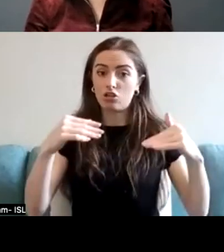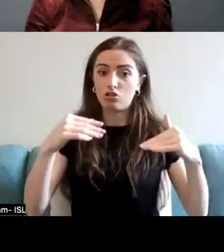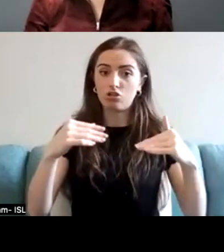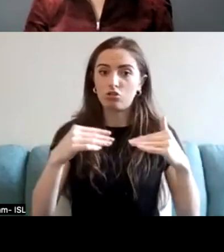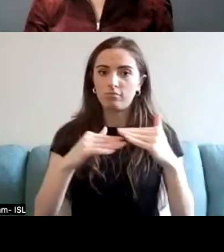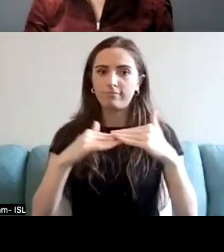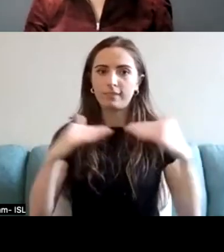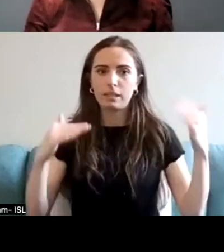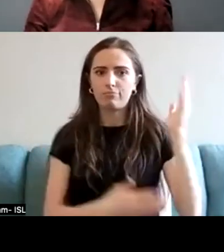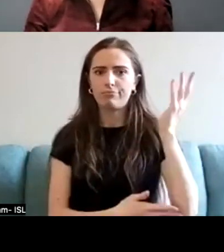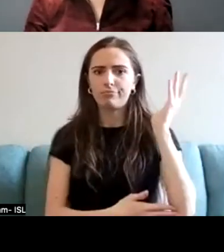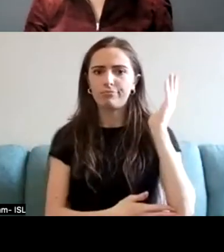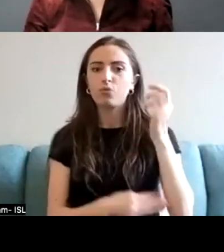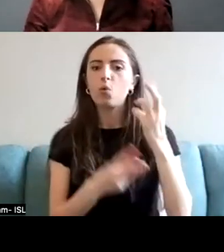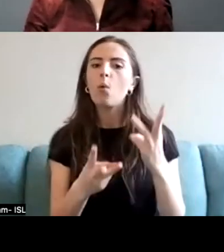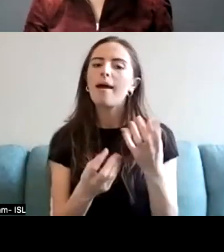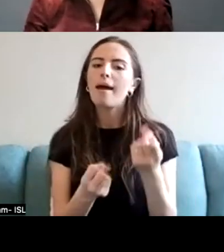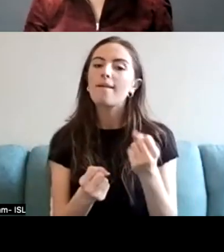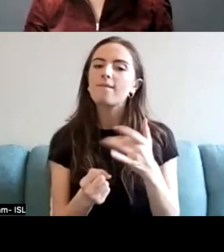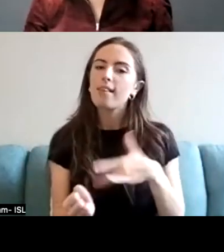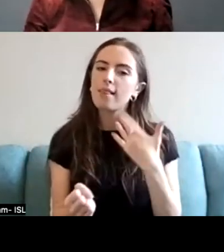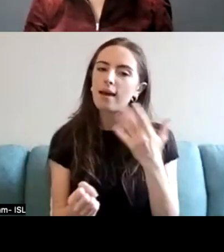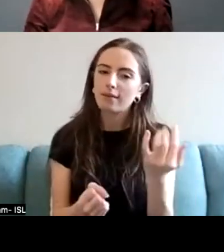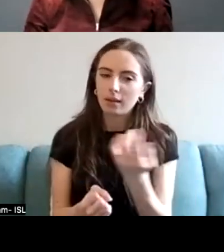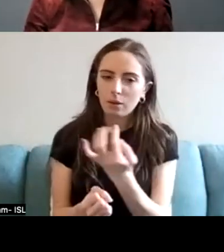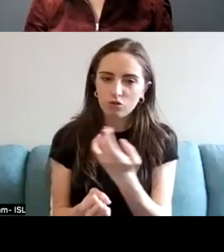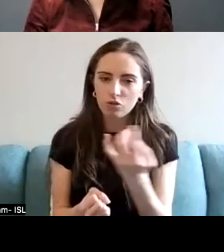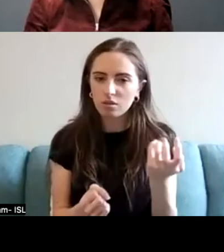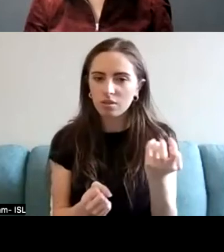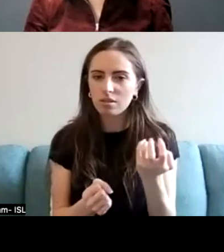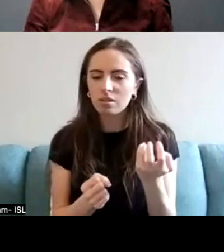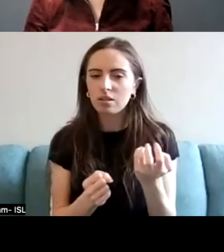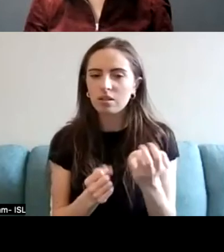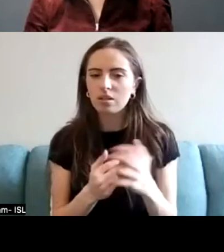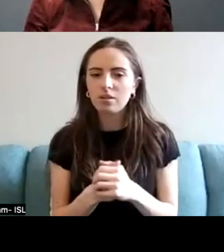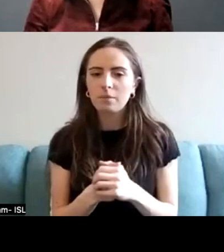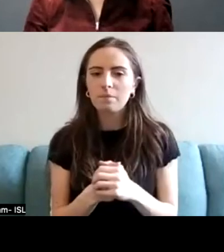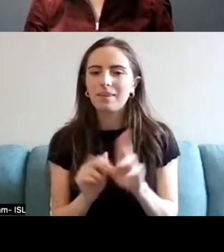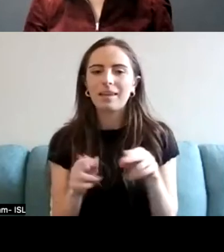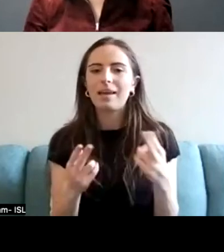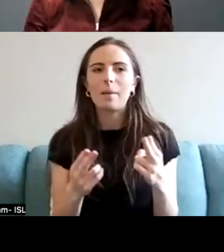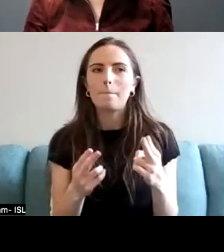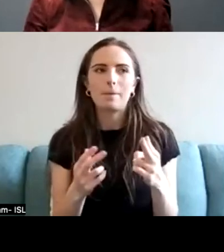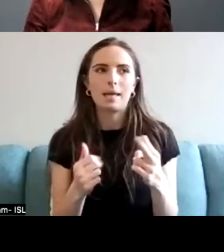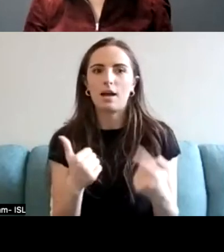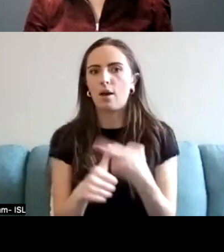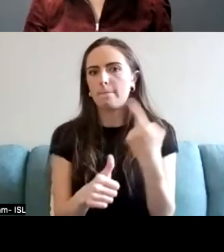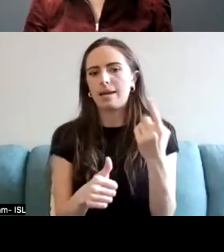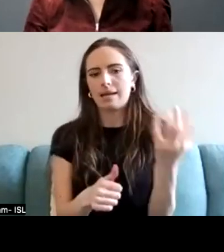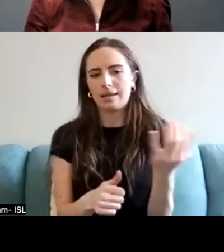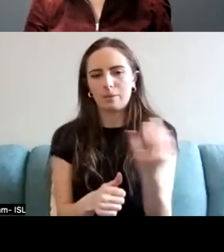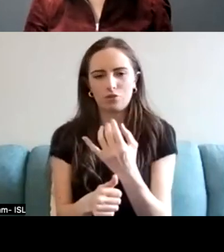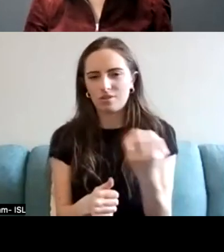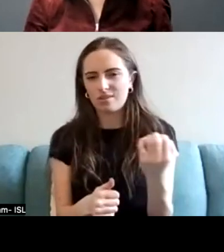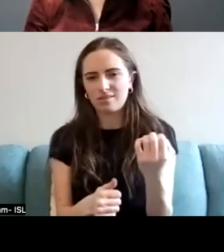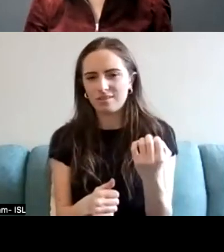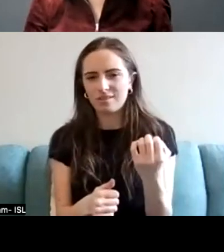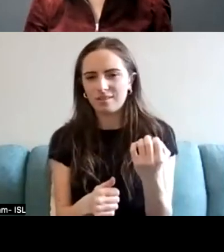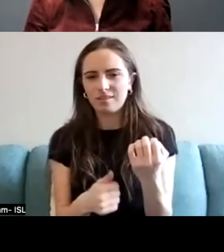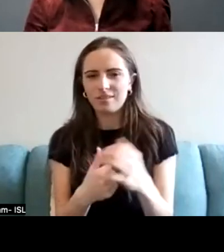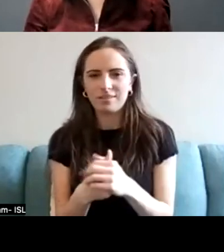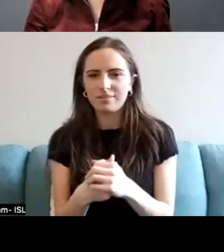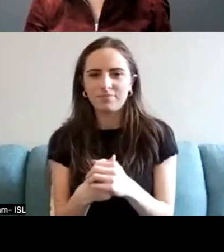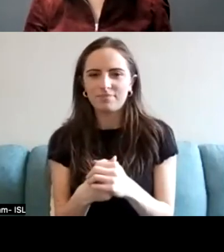hearing loss. But getting live captions that can't be automated captions, because it's like you were saying, Jess,